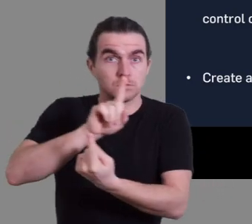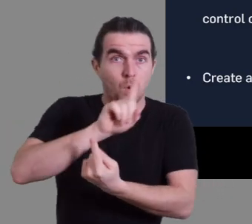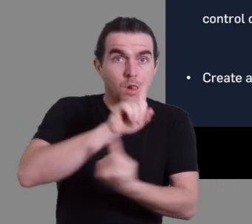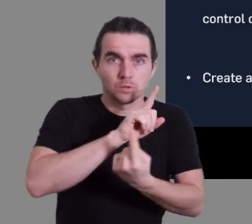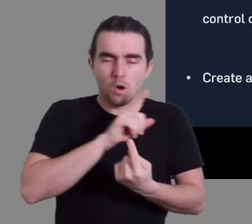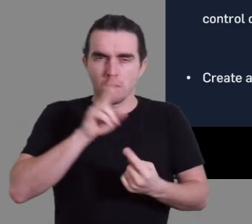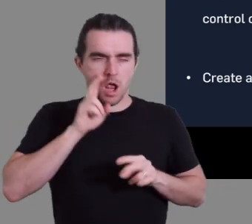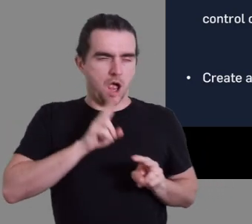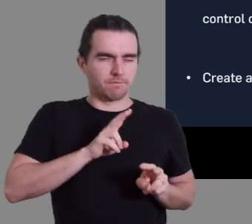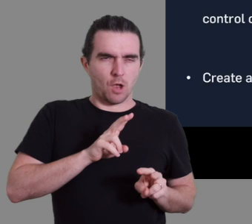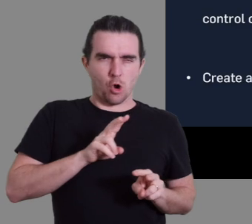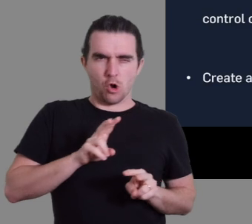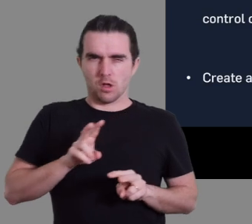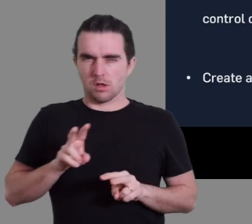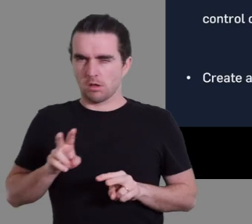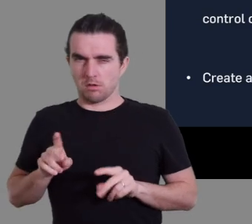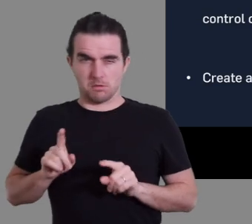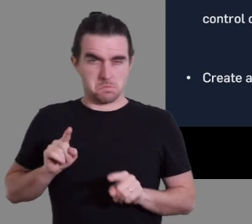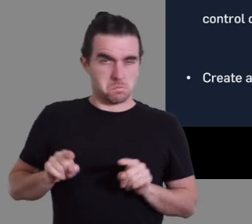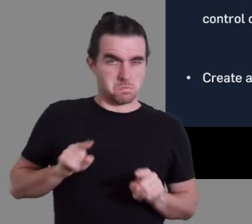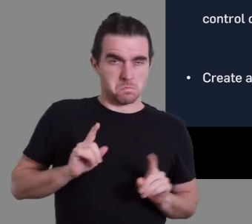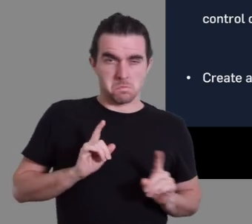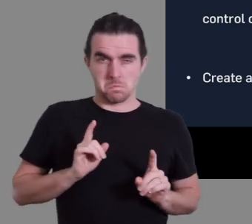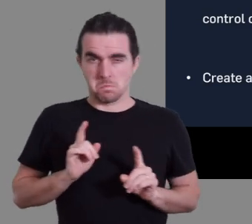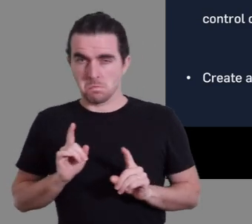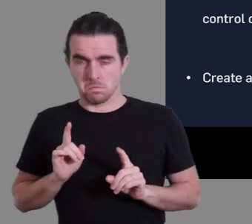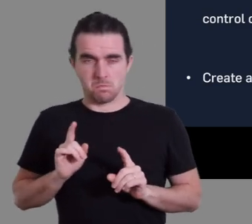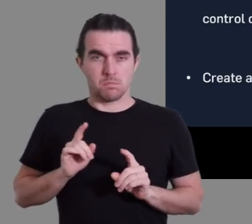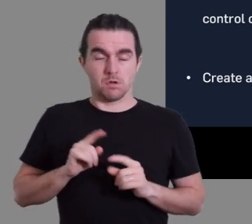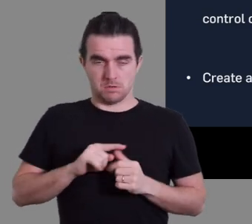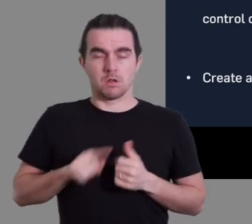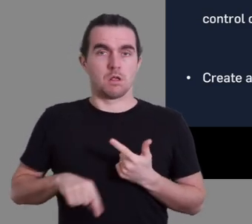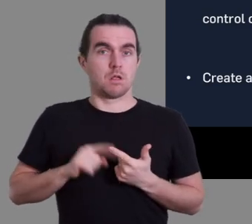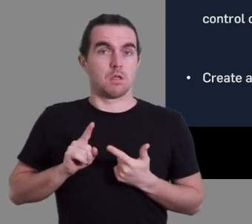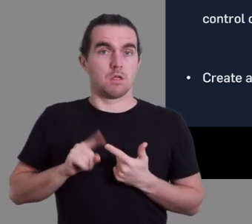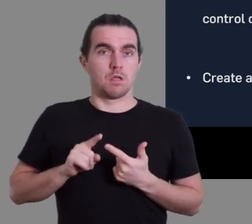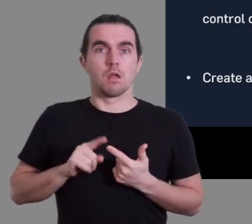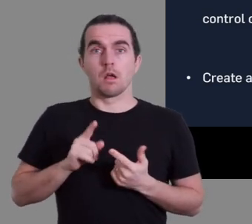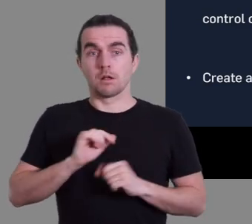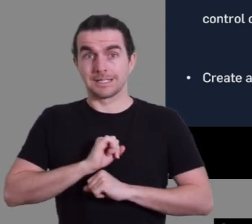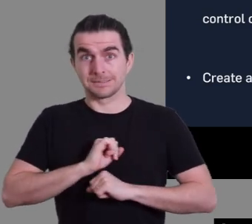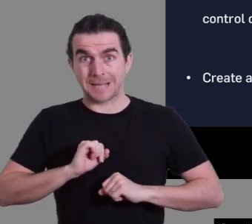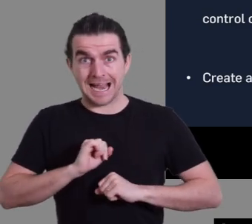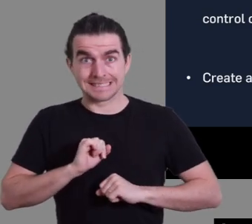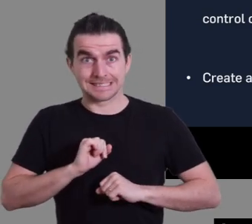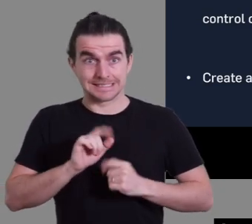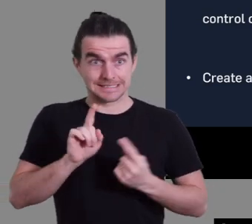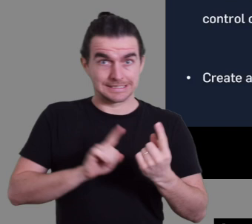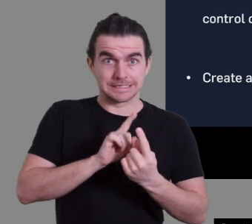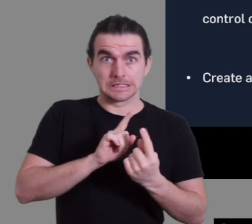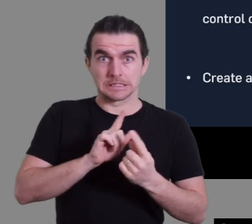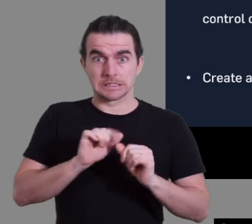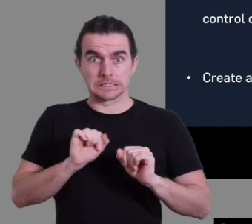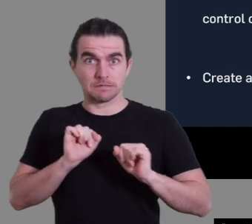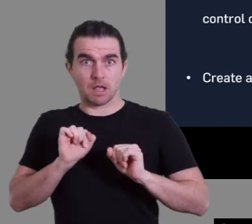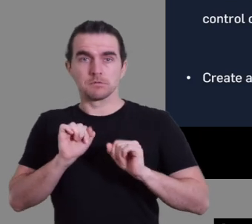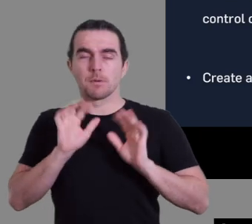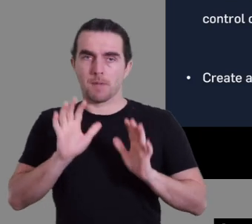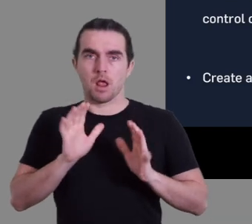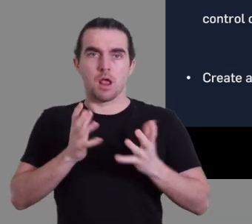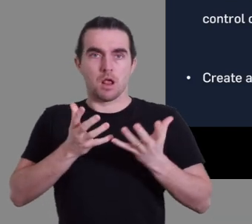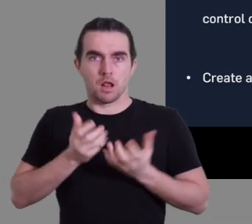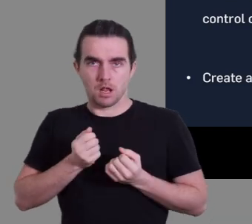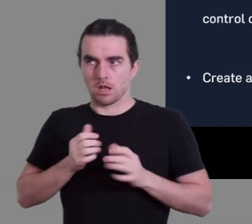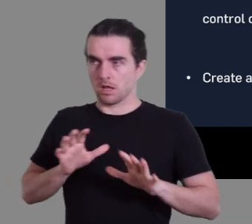and looking very closely at it. The second point, obviously, we're looking at the spaces that the defender must control, attacker